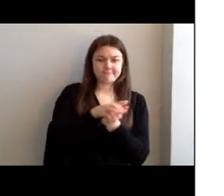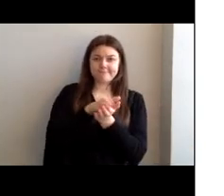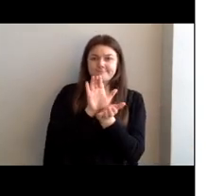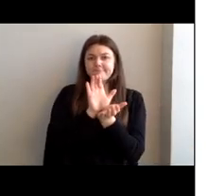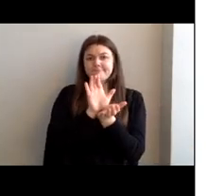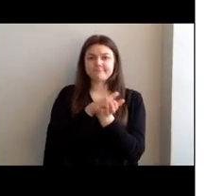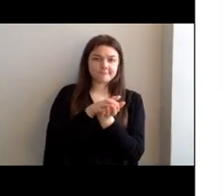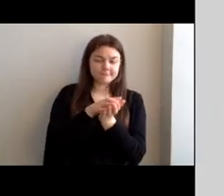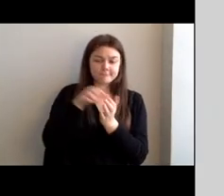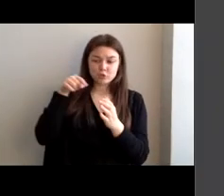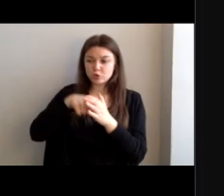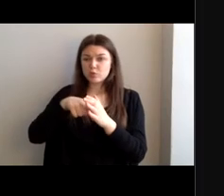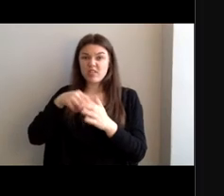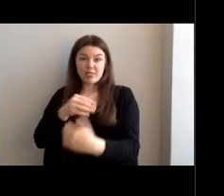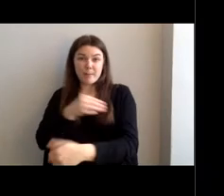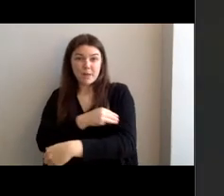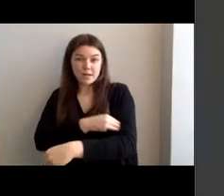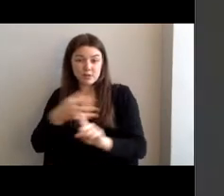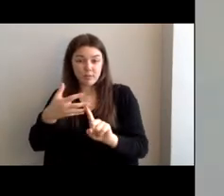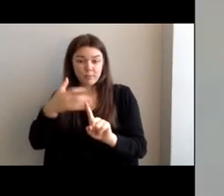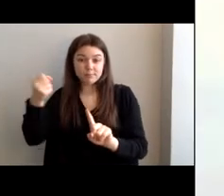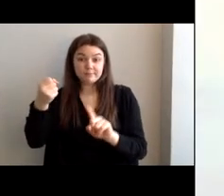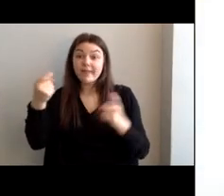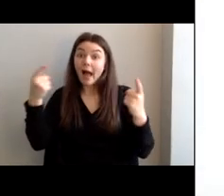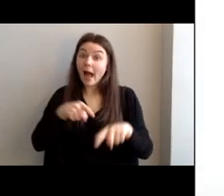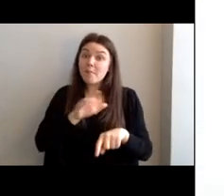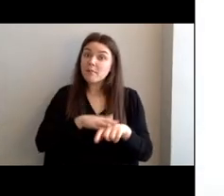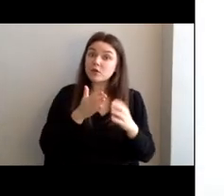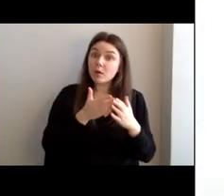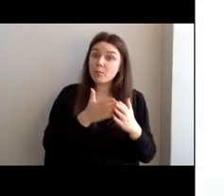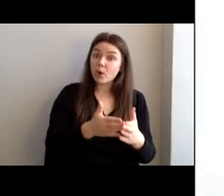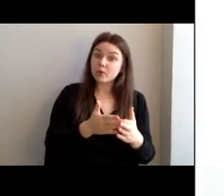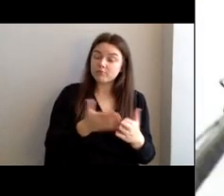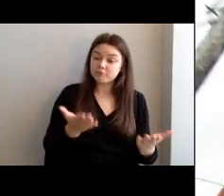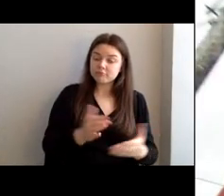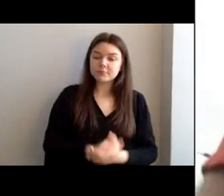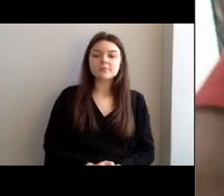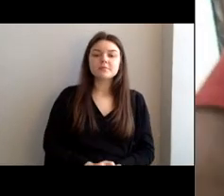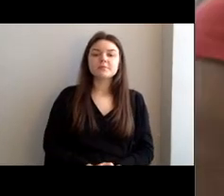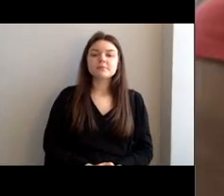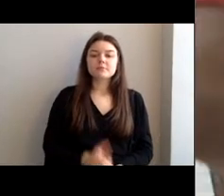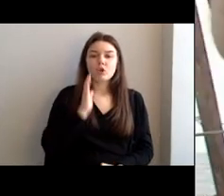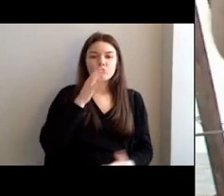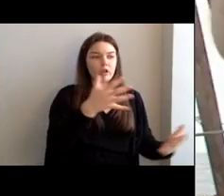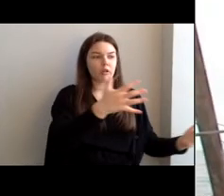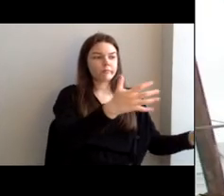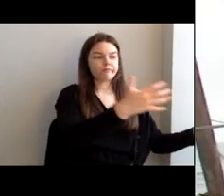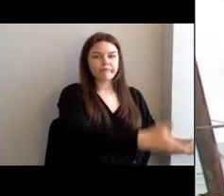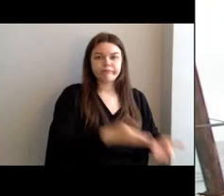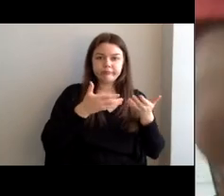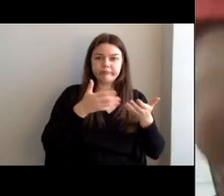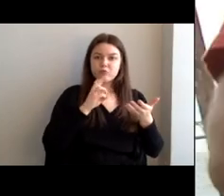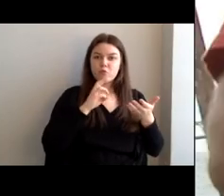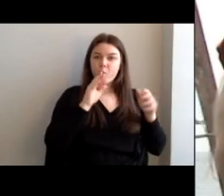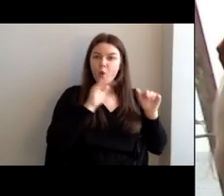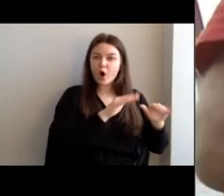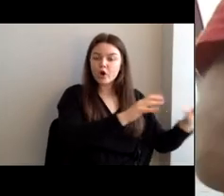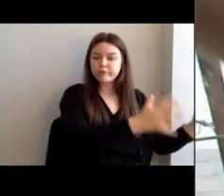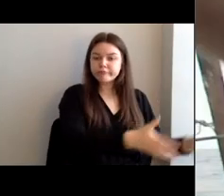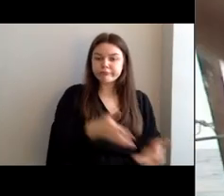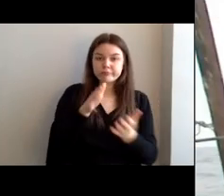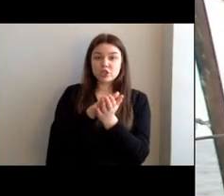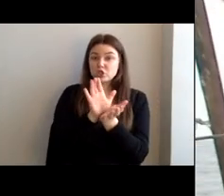the adductor muscle actually occurs on a boat. They harvest out in the open ocean, and they take those shells, and